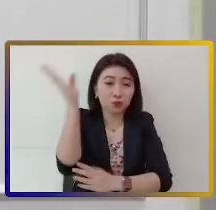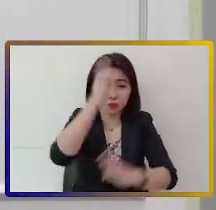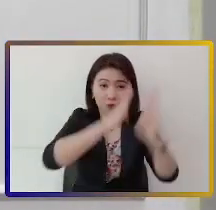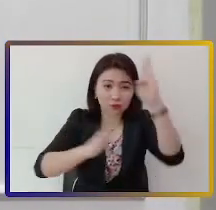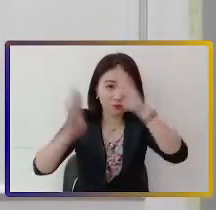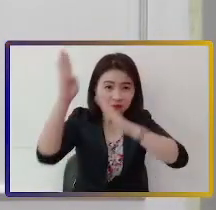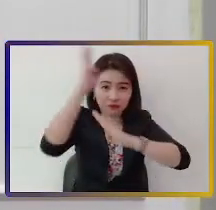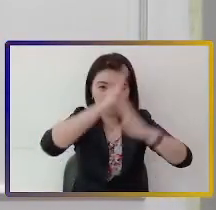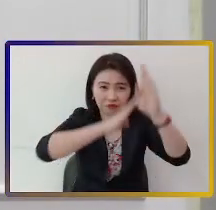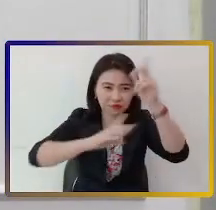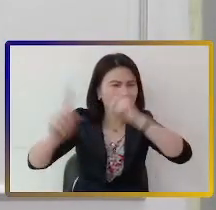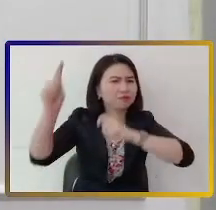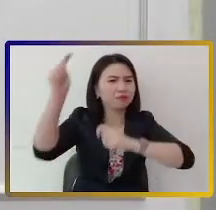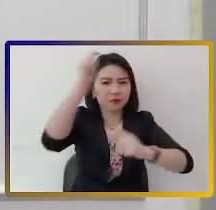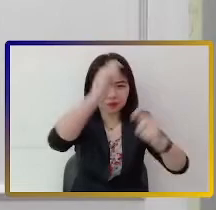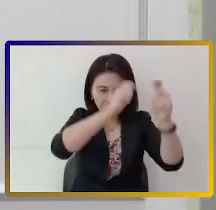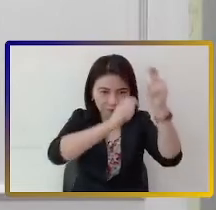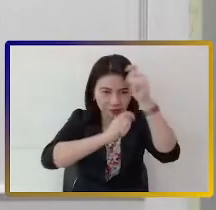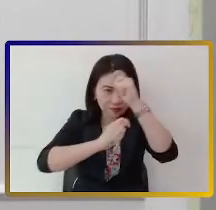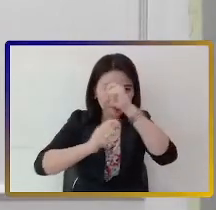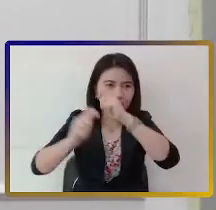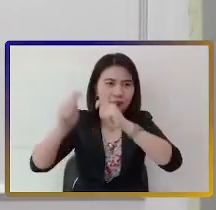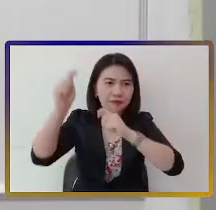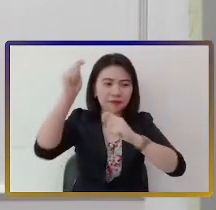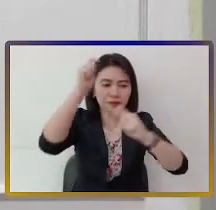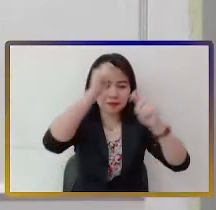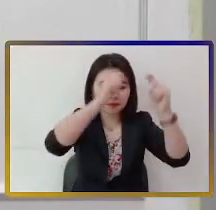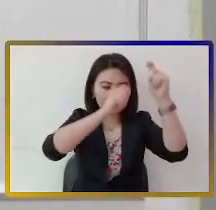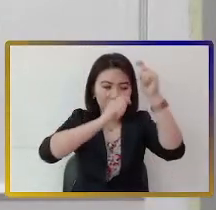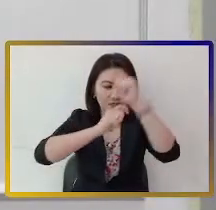your troubles and